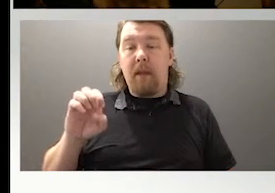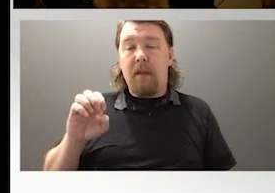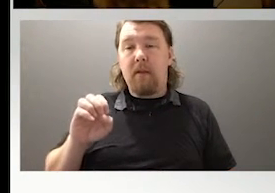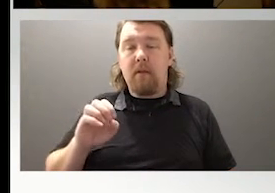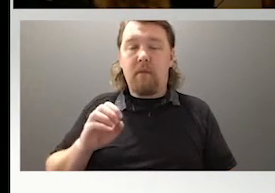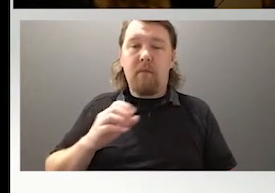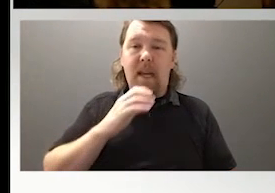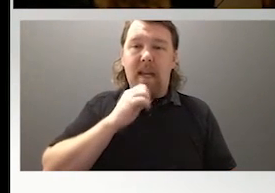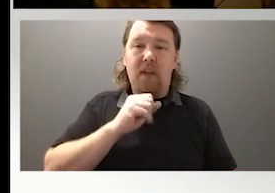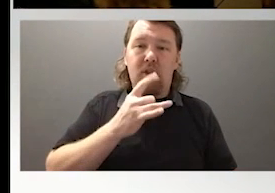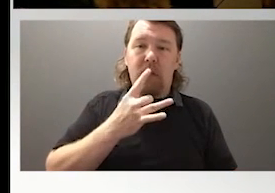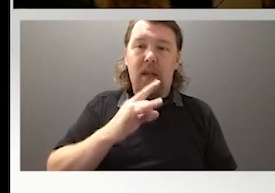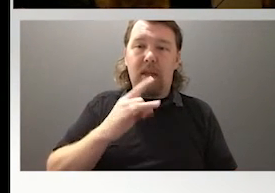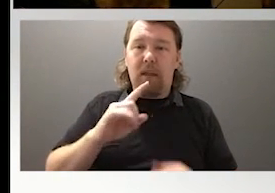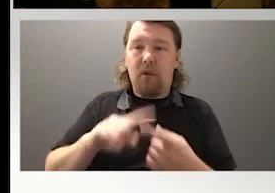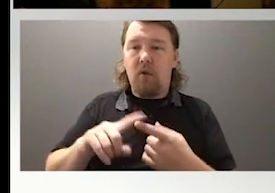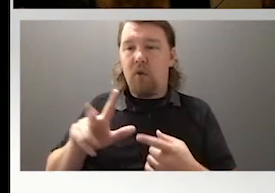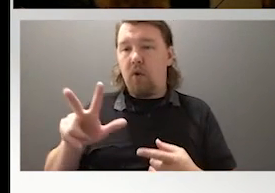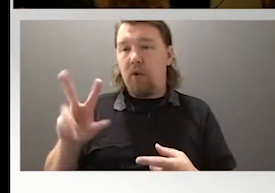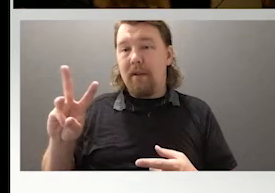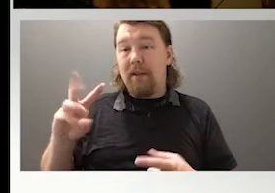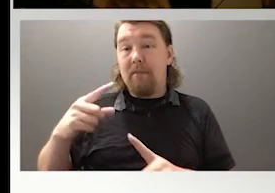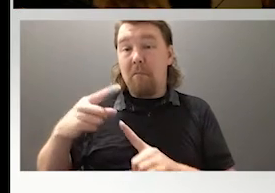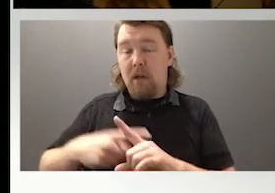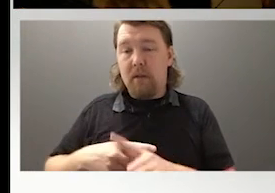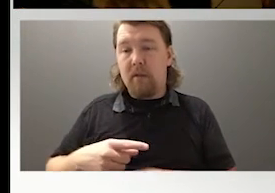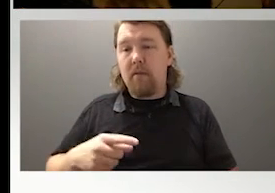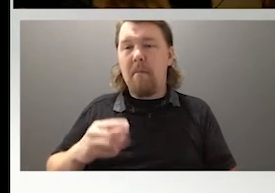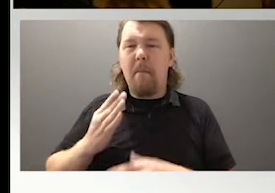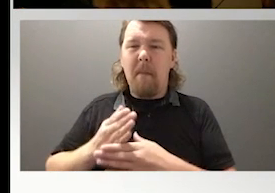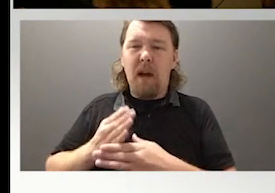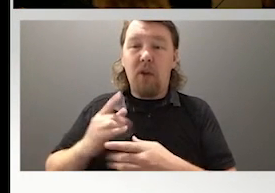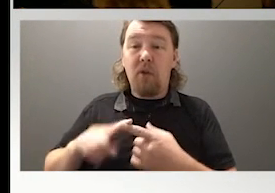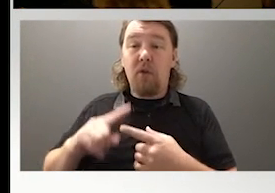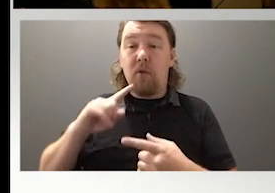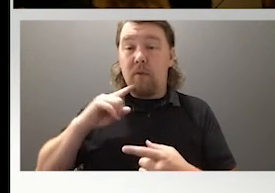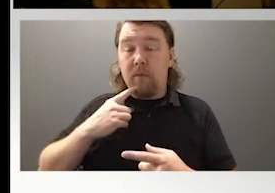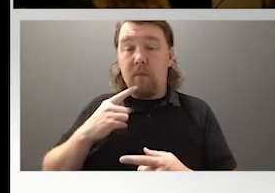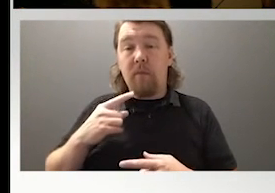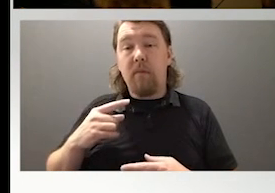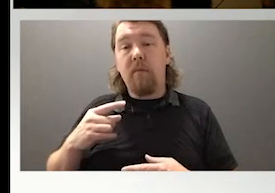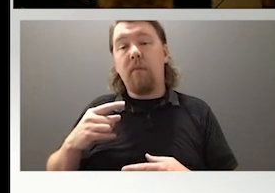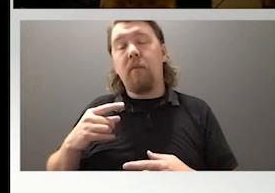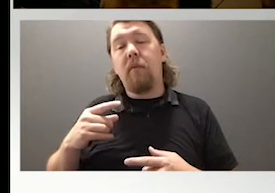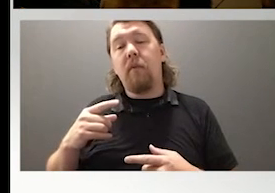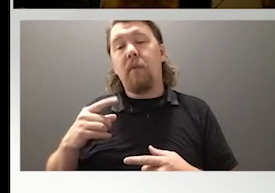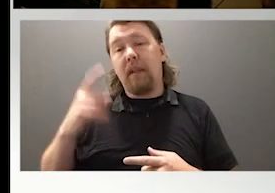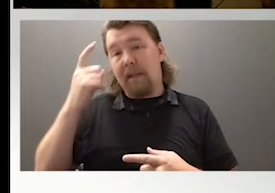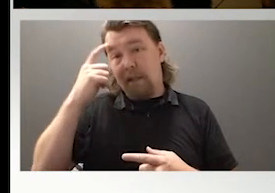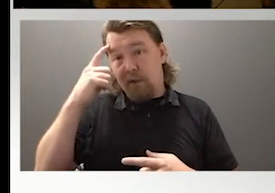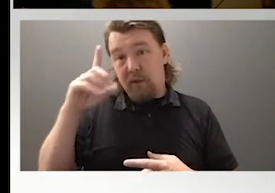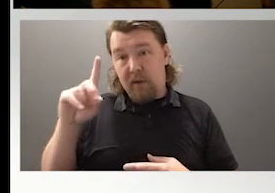36 months of age. Mild to moderate intellectual disability,